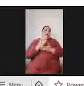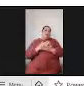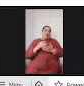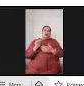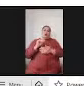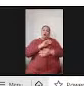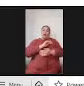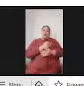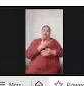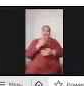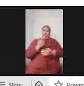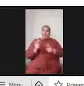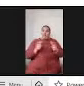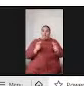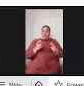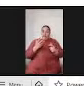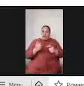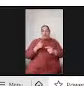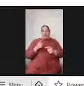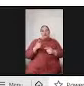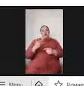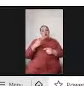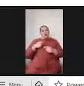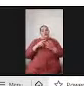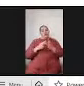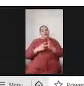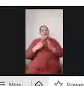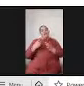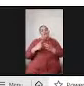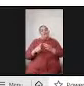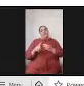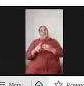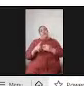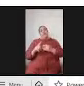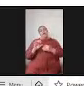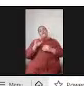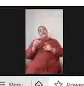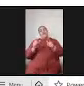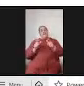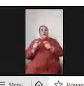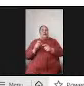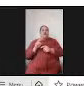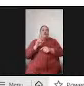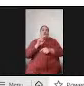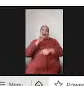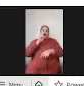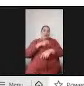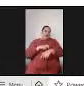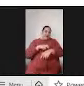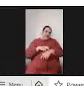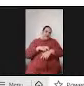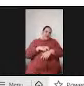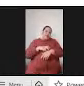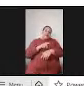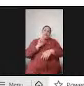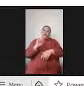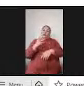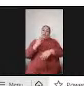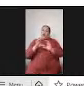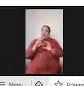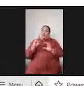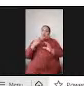to manage? And has there been planning for the types of management that's going to be required? Has there been conversations